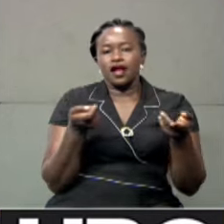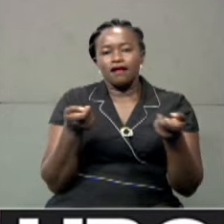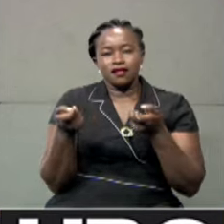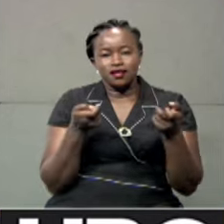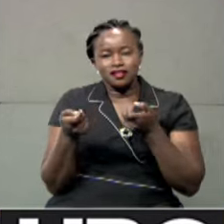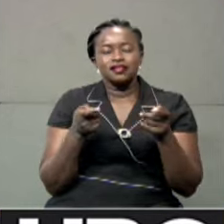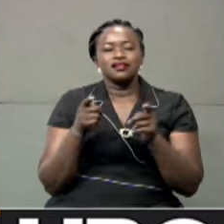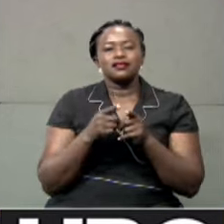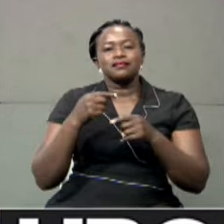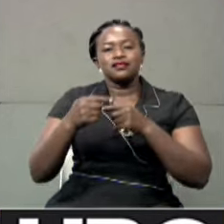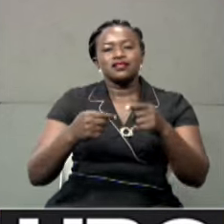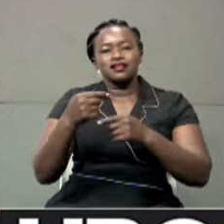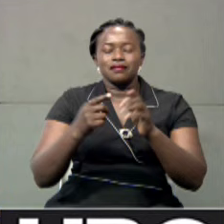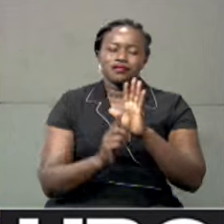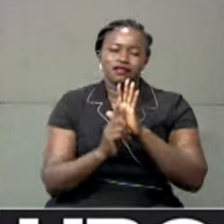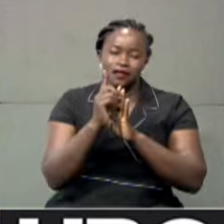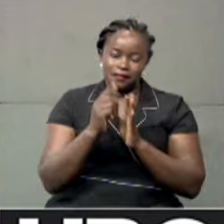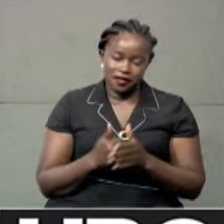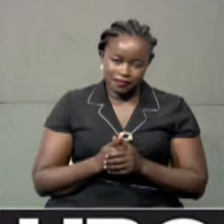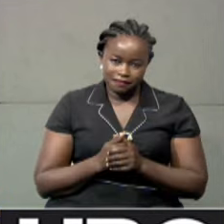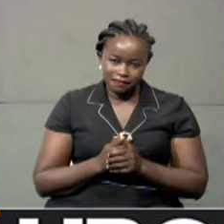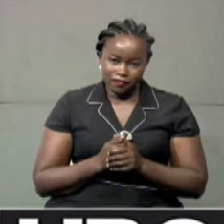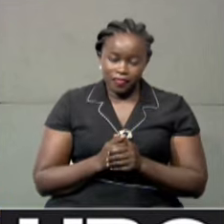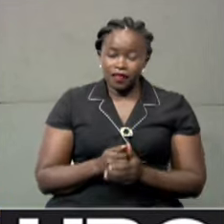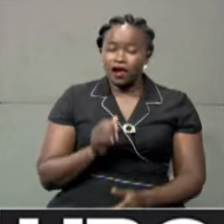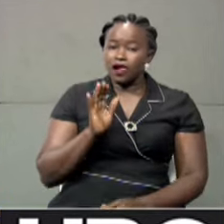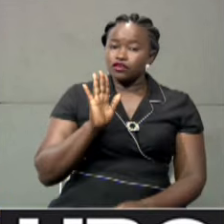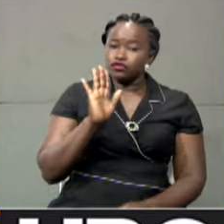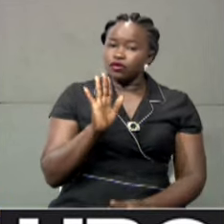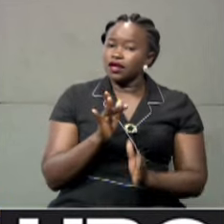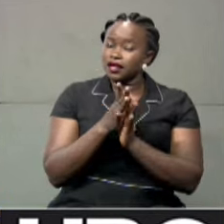and sustainable development. Your Excellency